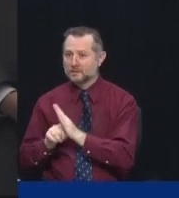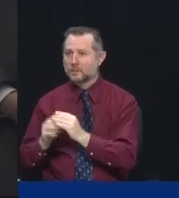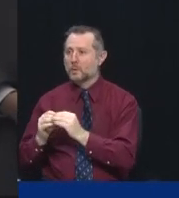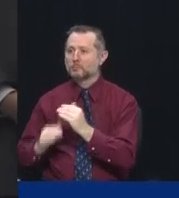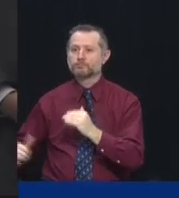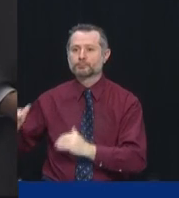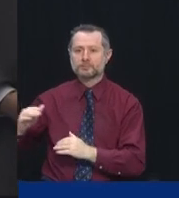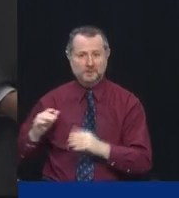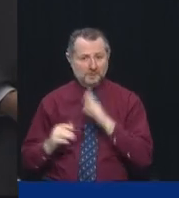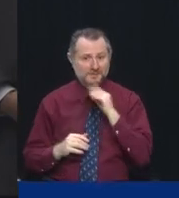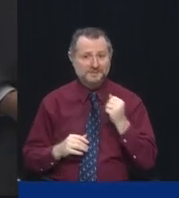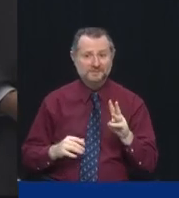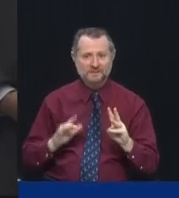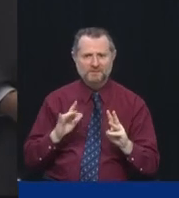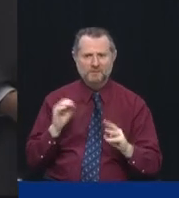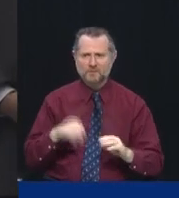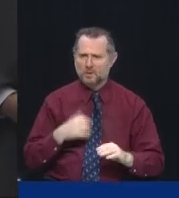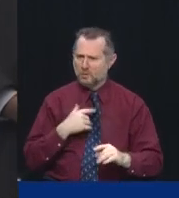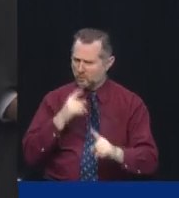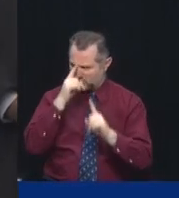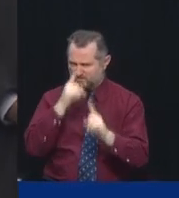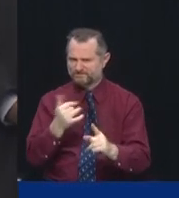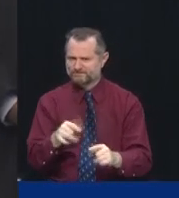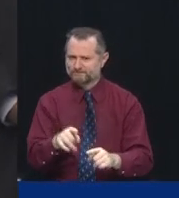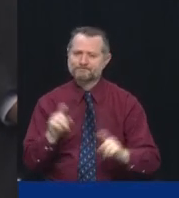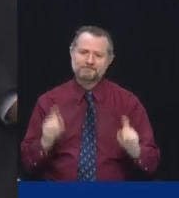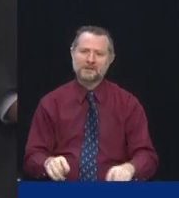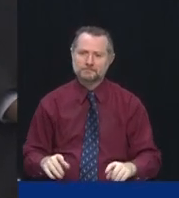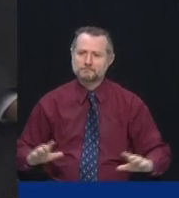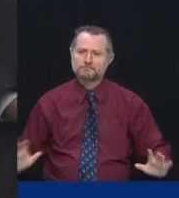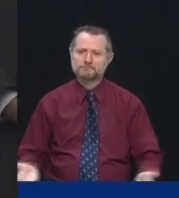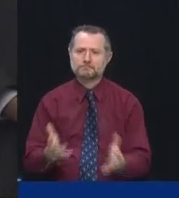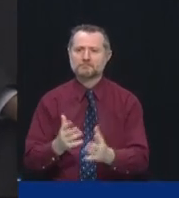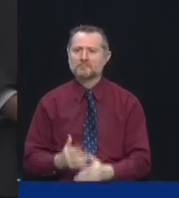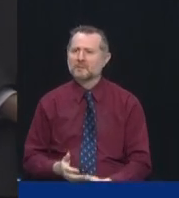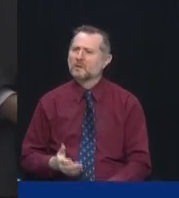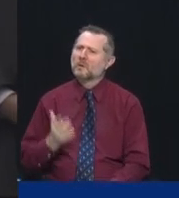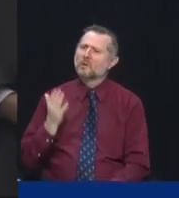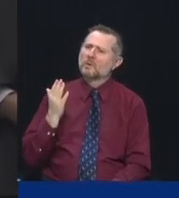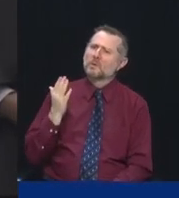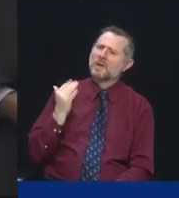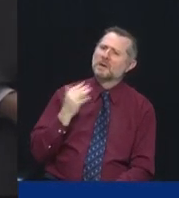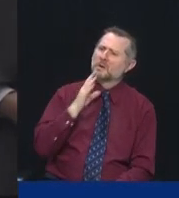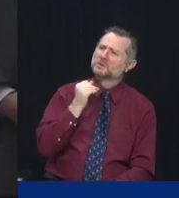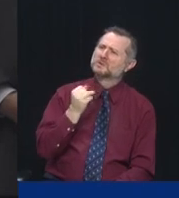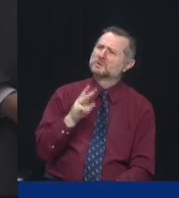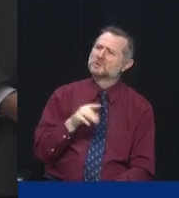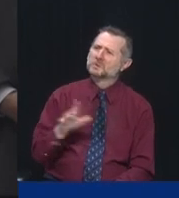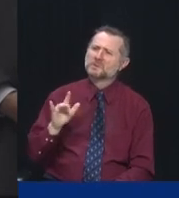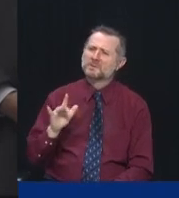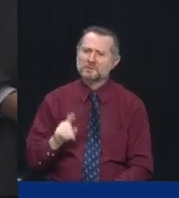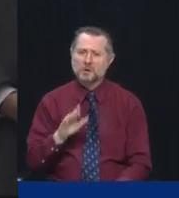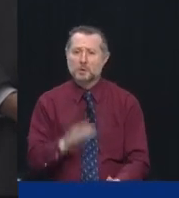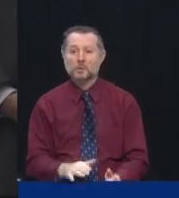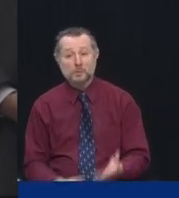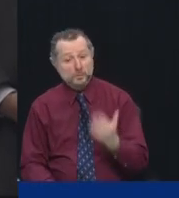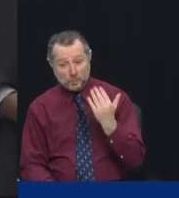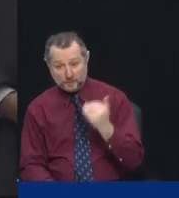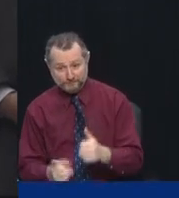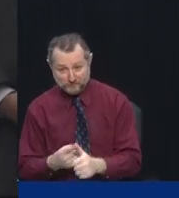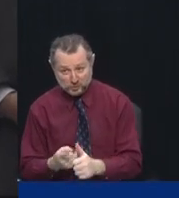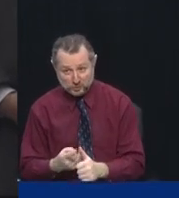audience. Why? Why is their number lower? First, in truth, our emphasis on